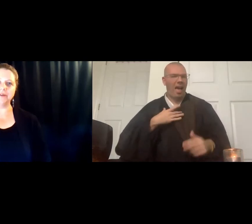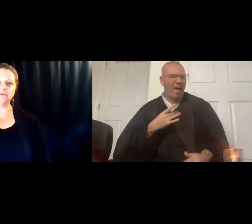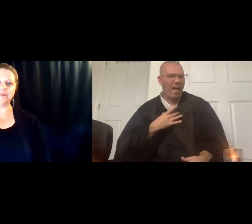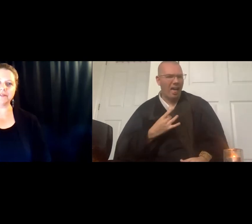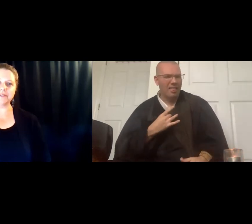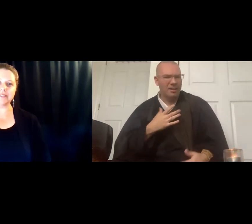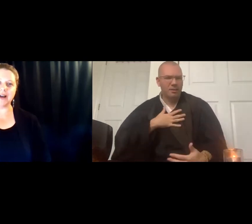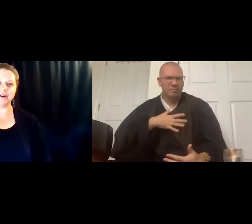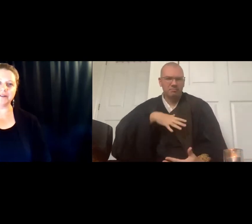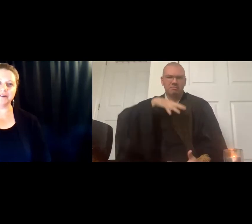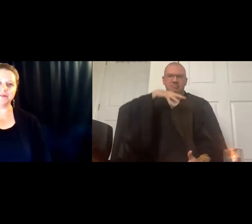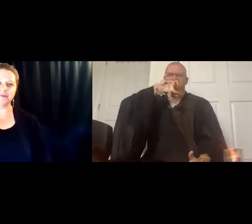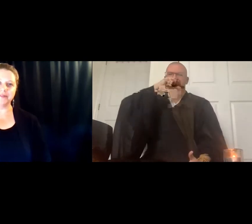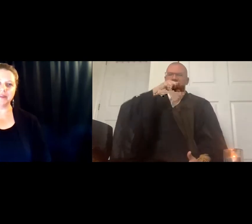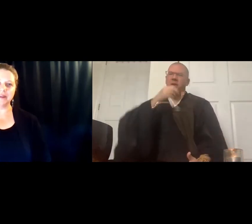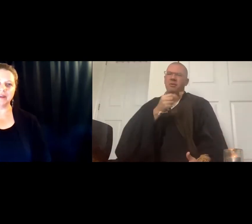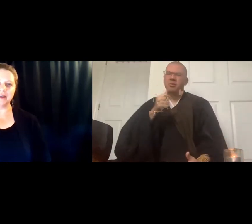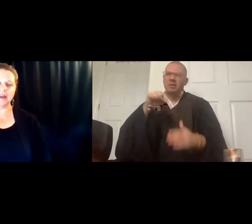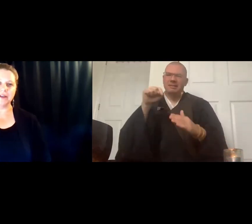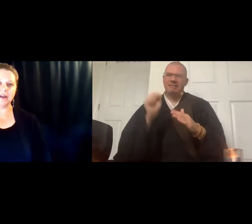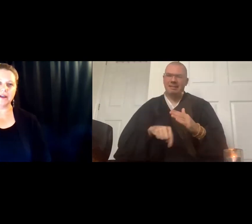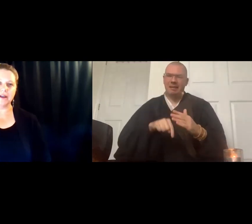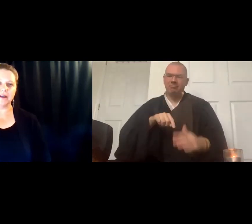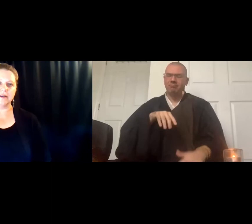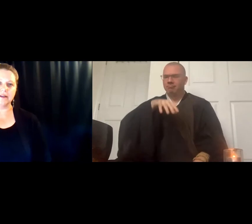And when you first sit down,